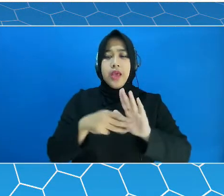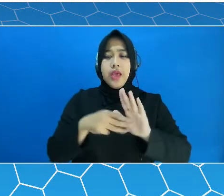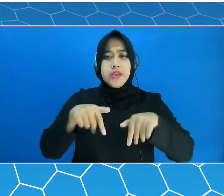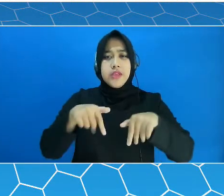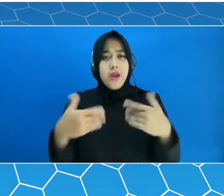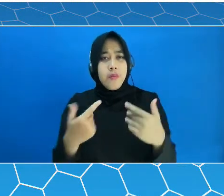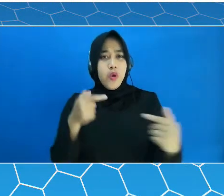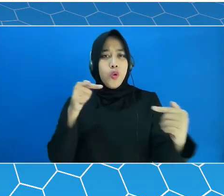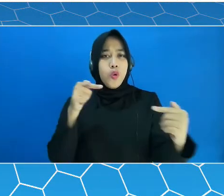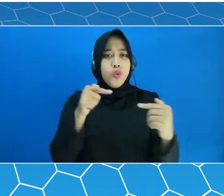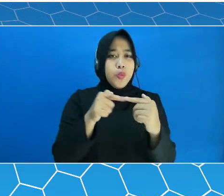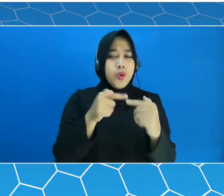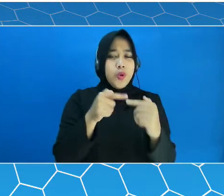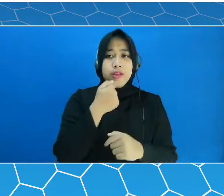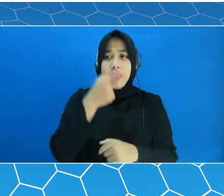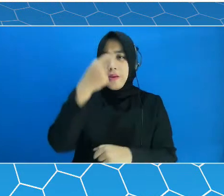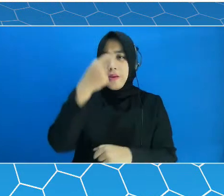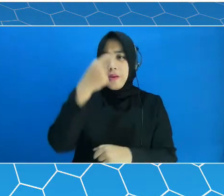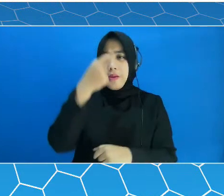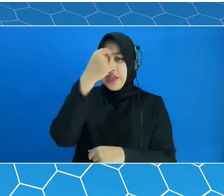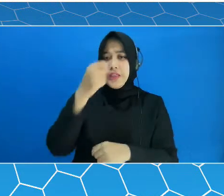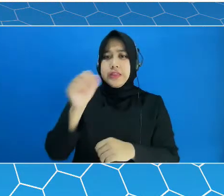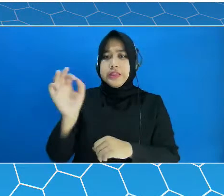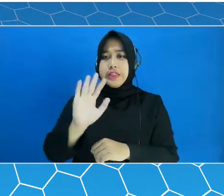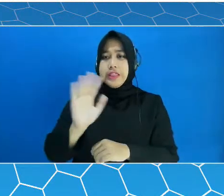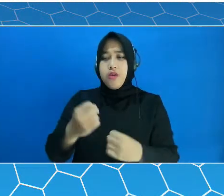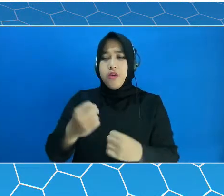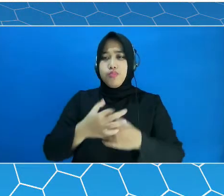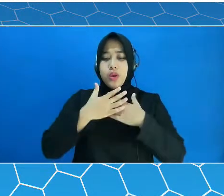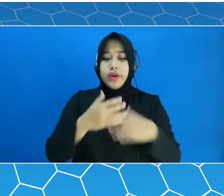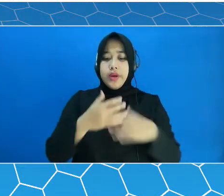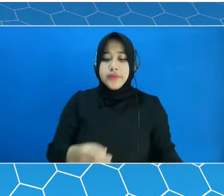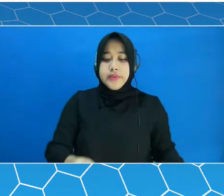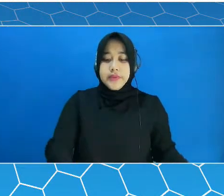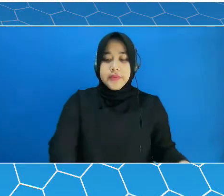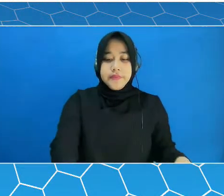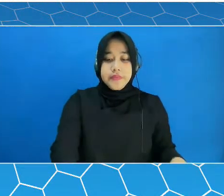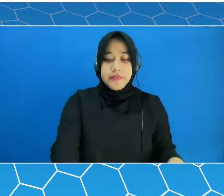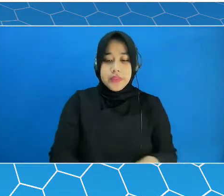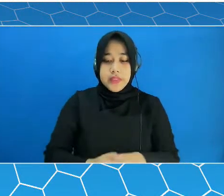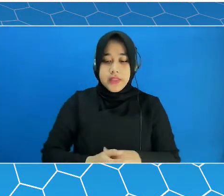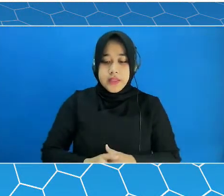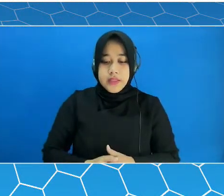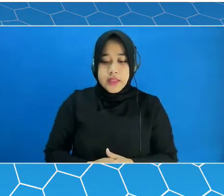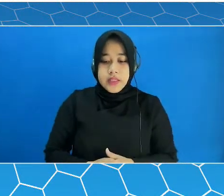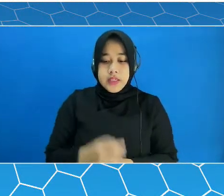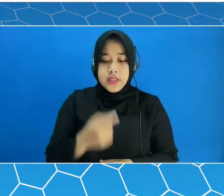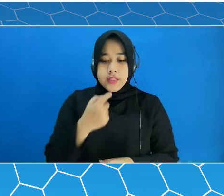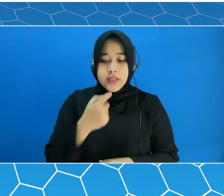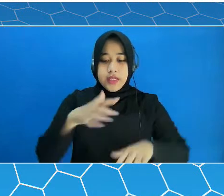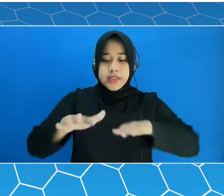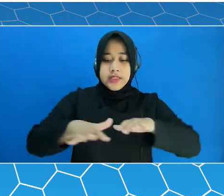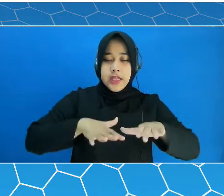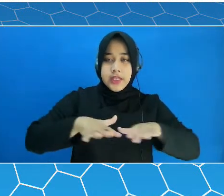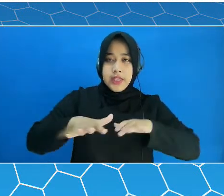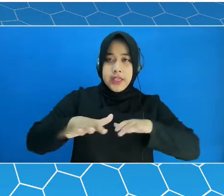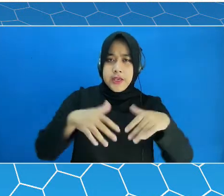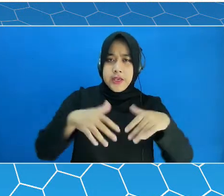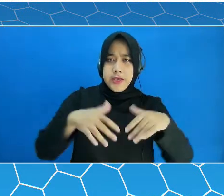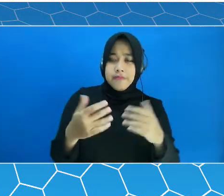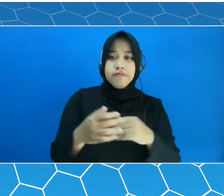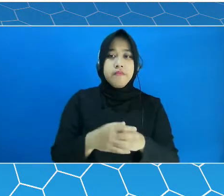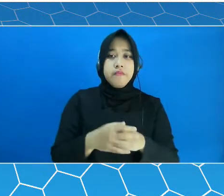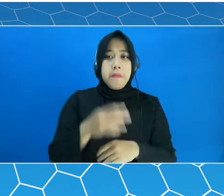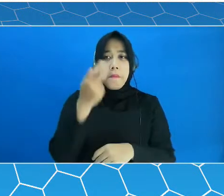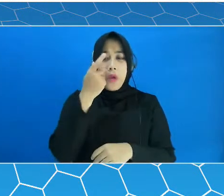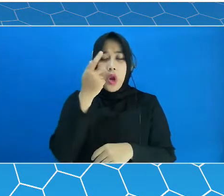I think, next slide, please. I think with regards to the strategies for continuum care of NCD, yes, we had started to